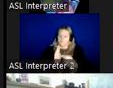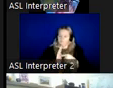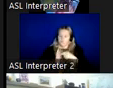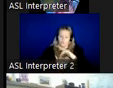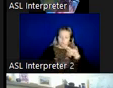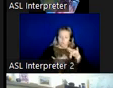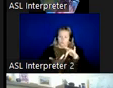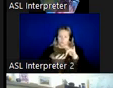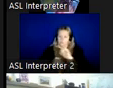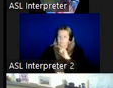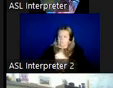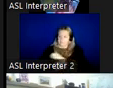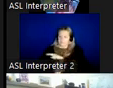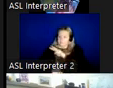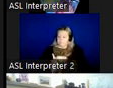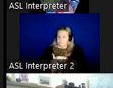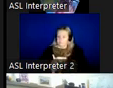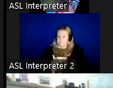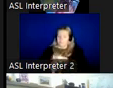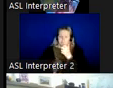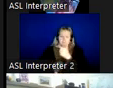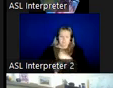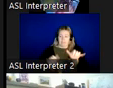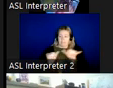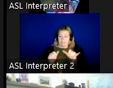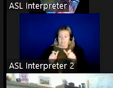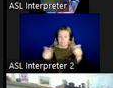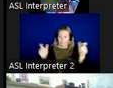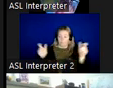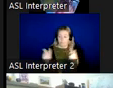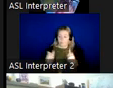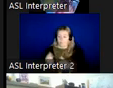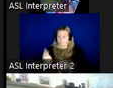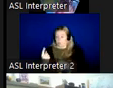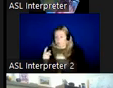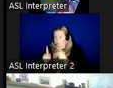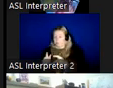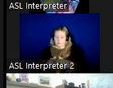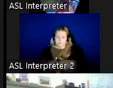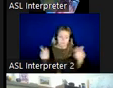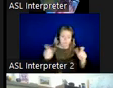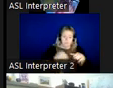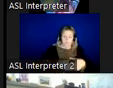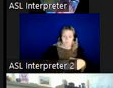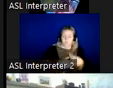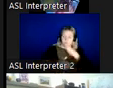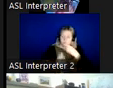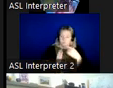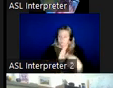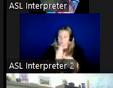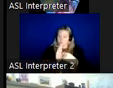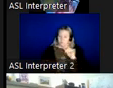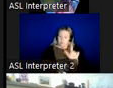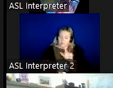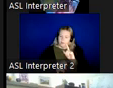by appointment, we can do any size of group or class or club or organization, and we'll teach you all about, what